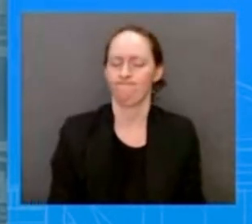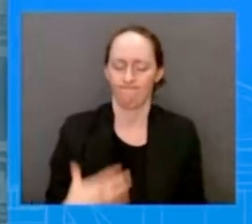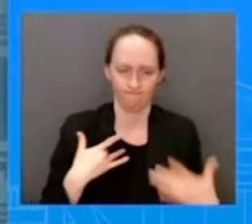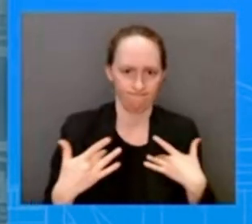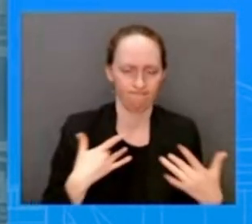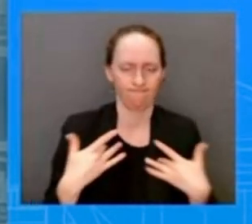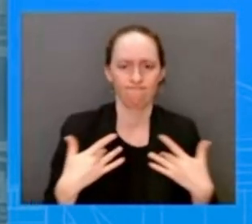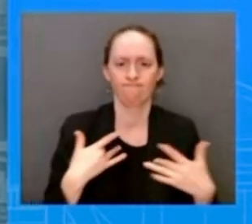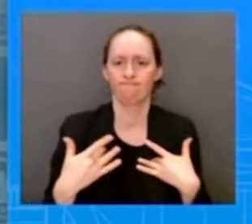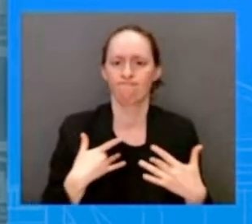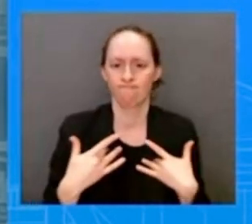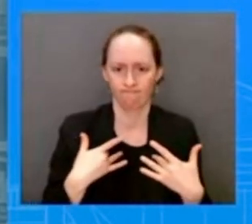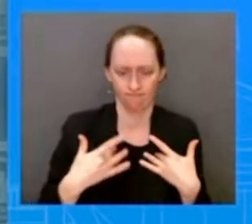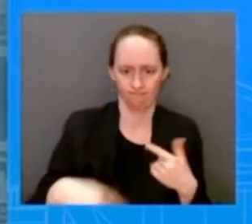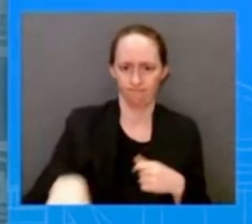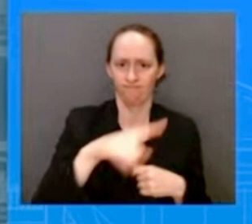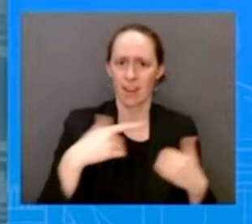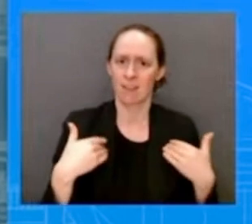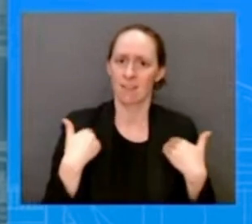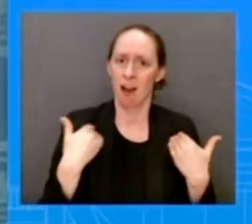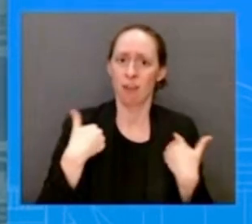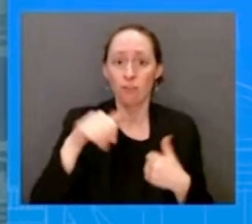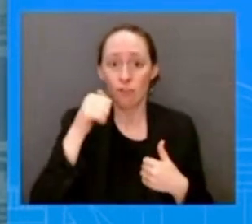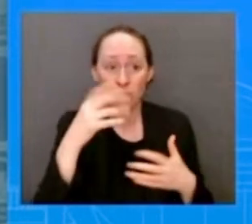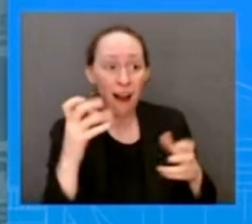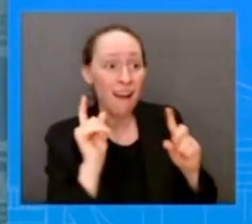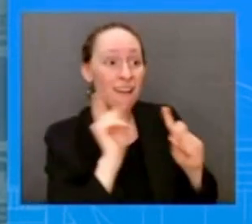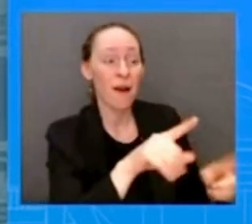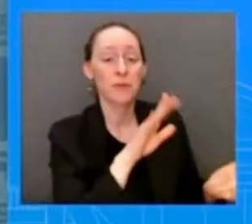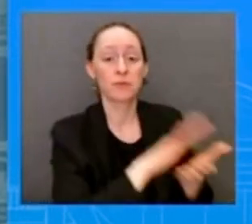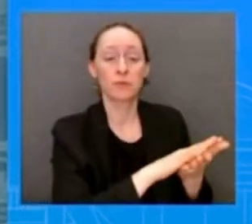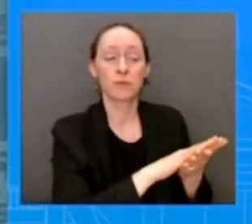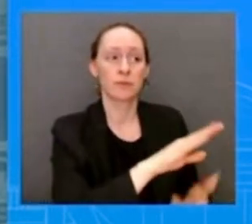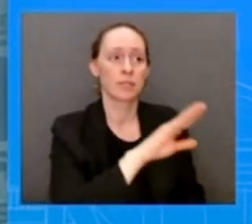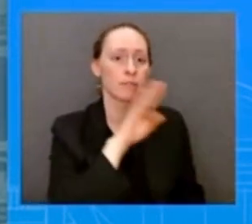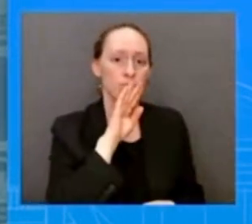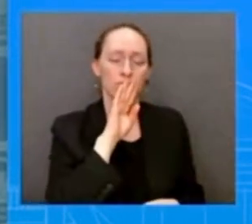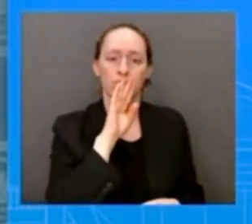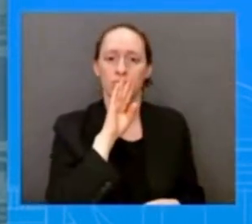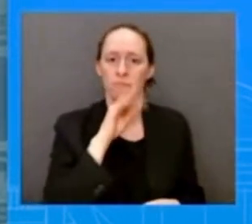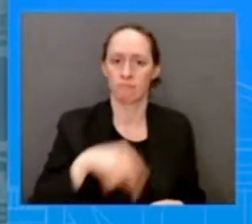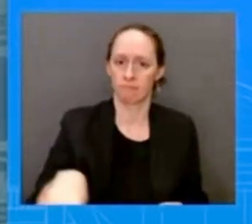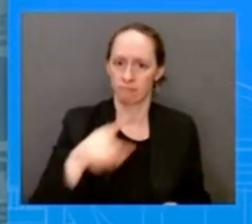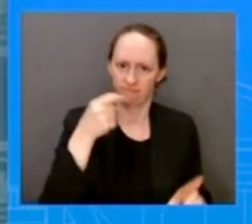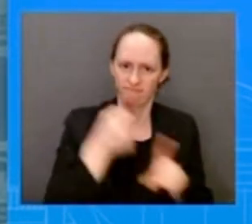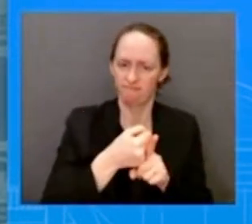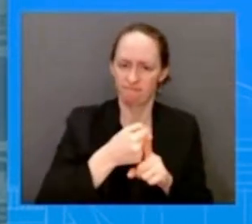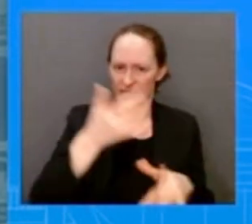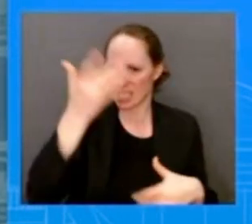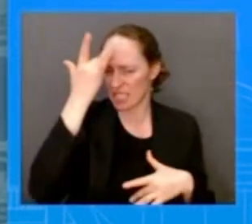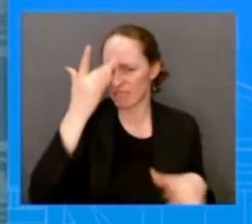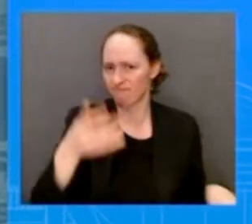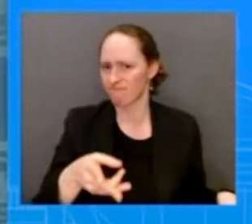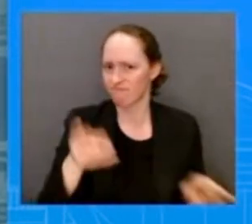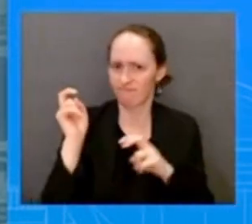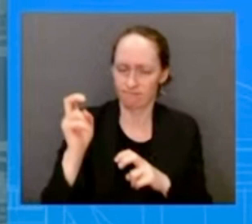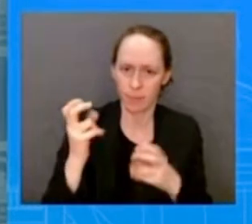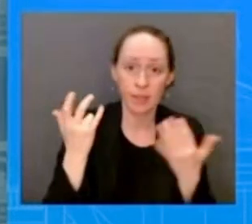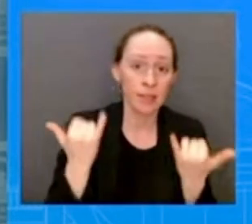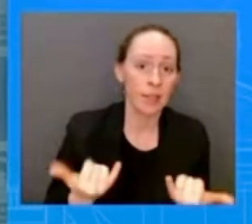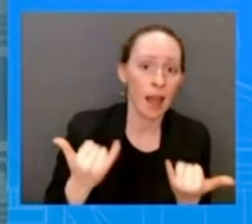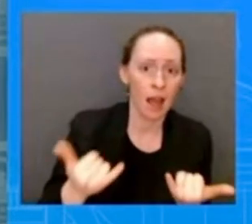caused those ailments. We see reports that the Iranian government are investigating it. That's the right course of action. We want